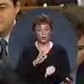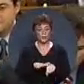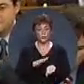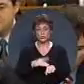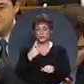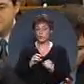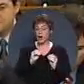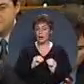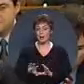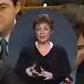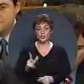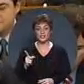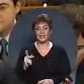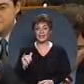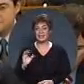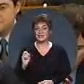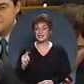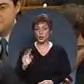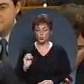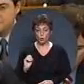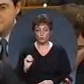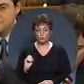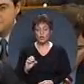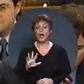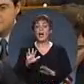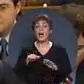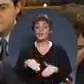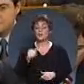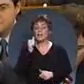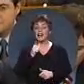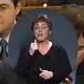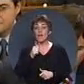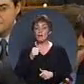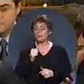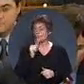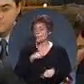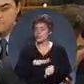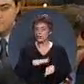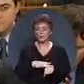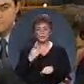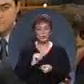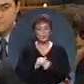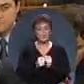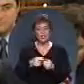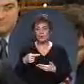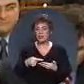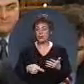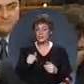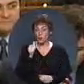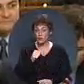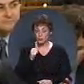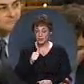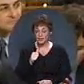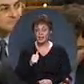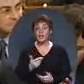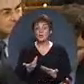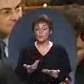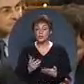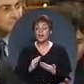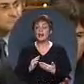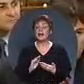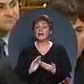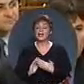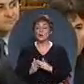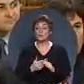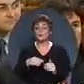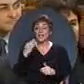provinces weren't consulted about Kyoto. Women's weren't consulted about the changes and the mandate for status of women. And once again,